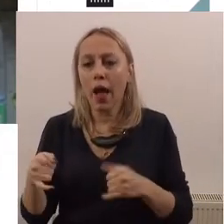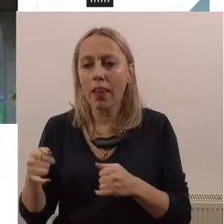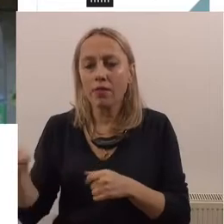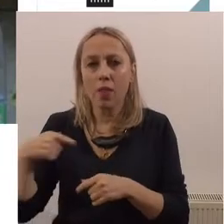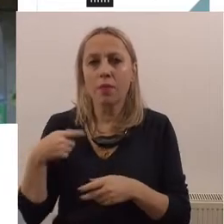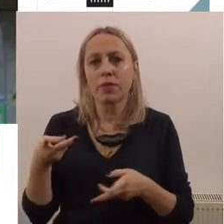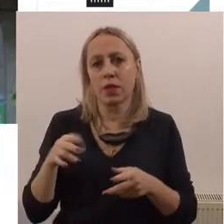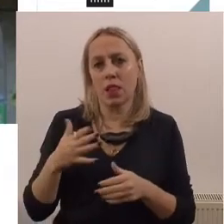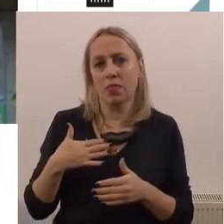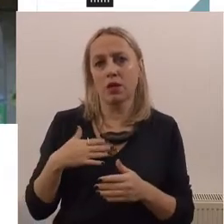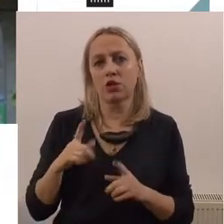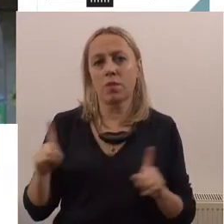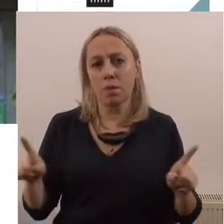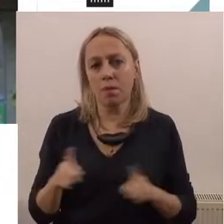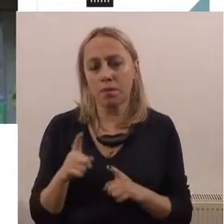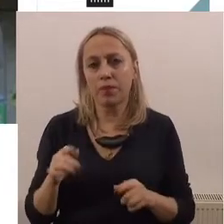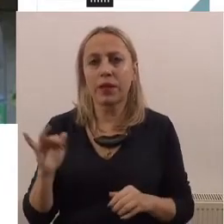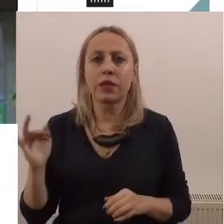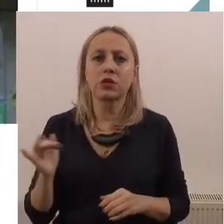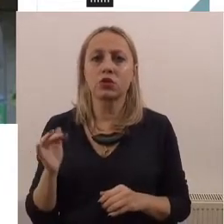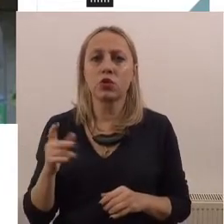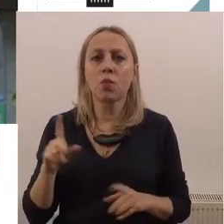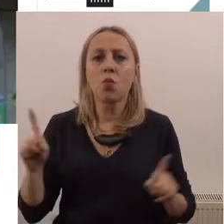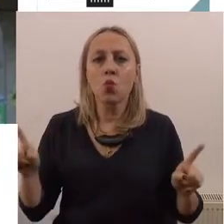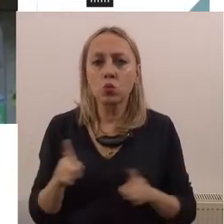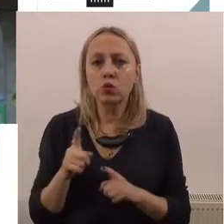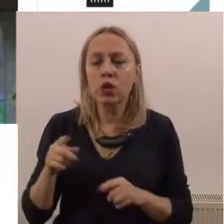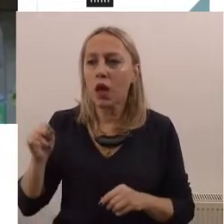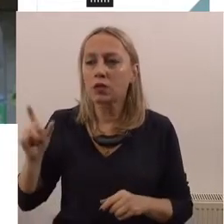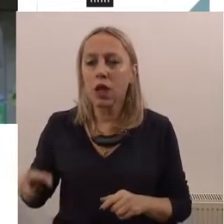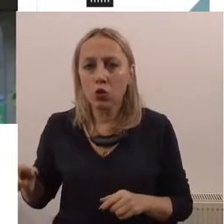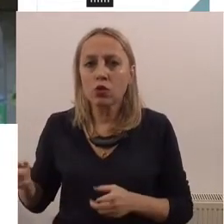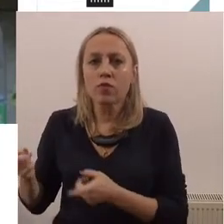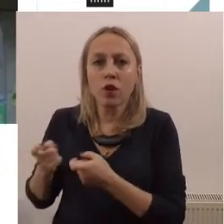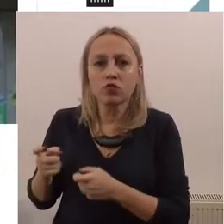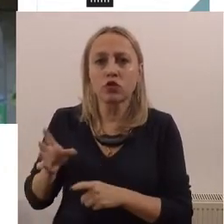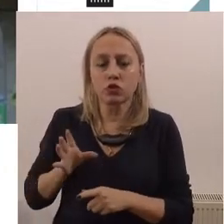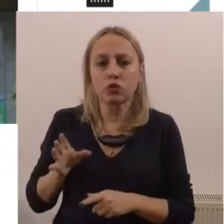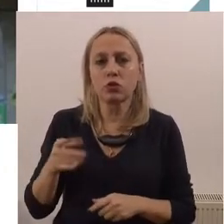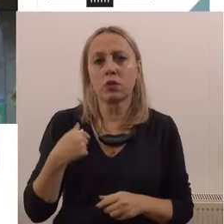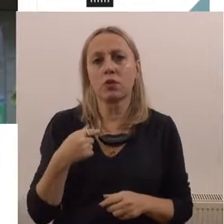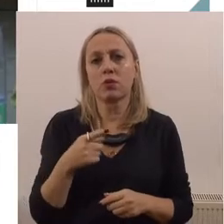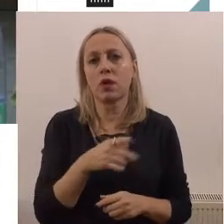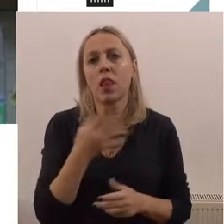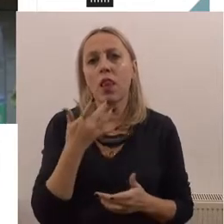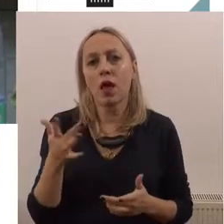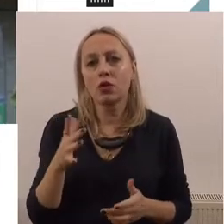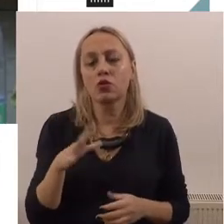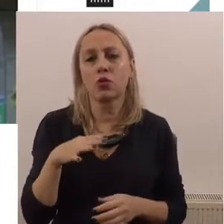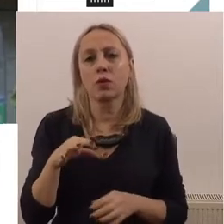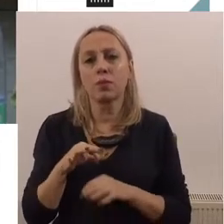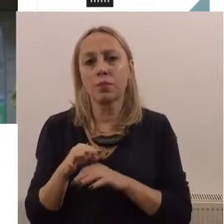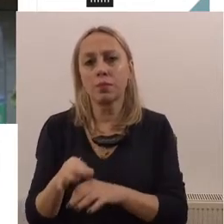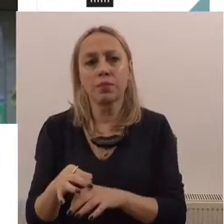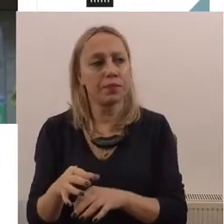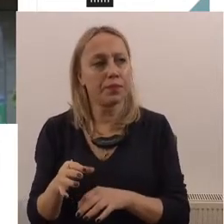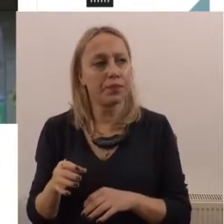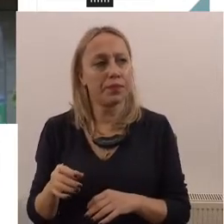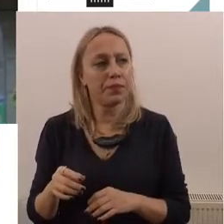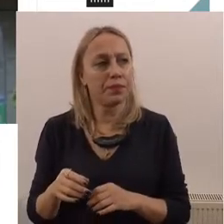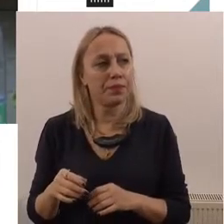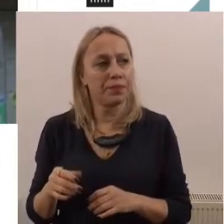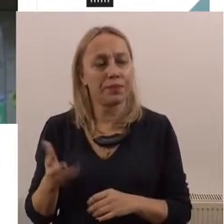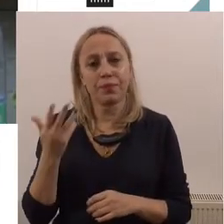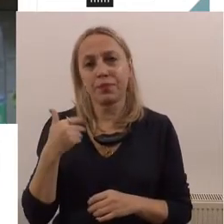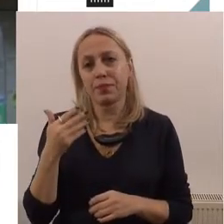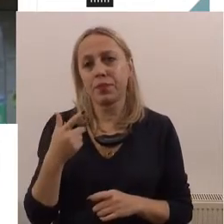of the kinesthetic models were made here in Vixa, and the museum staff were involved into the process. We also started